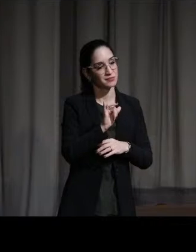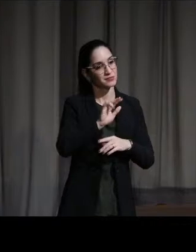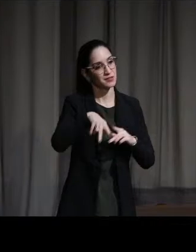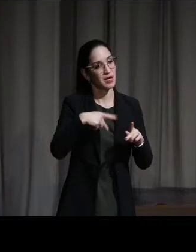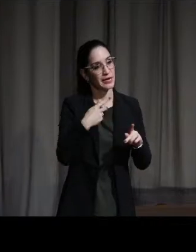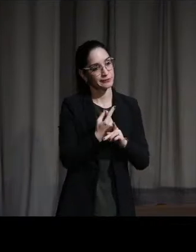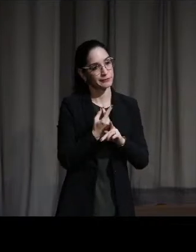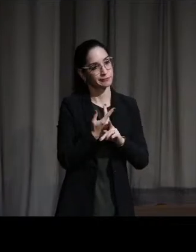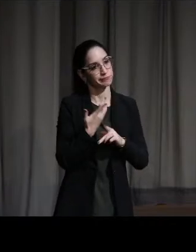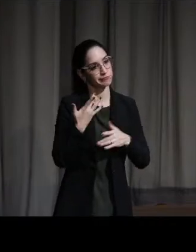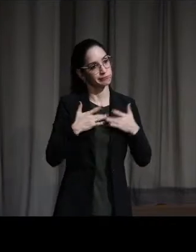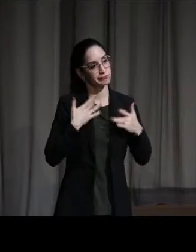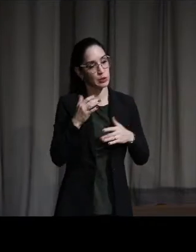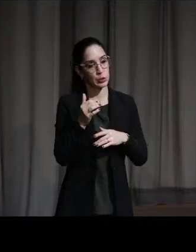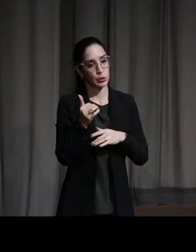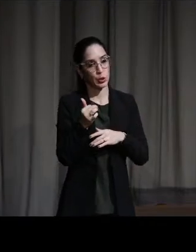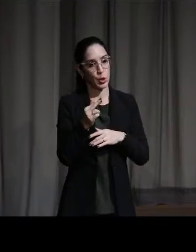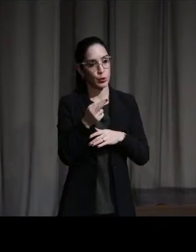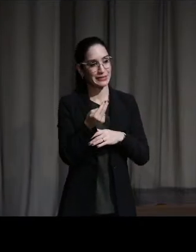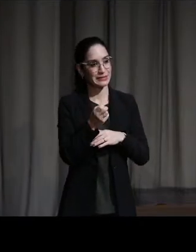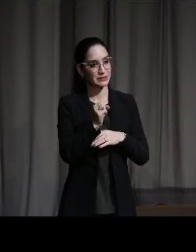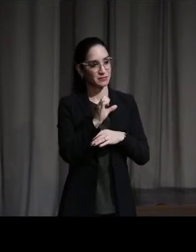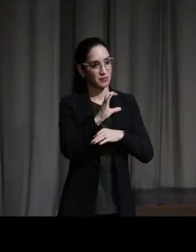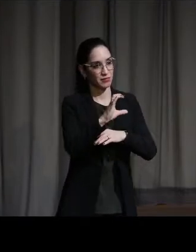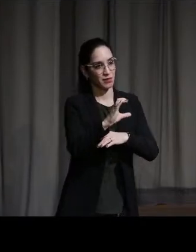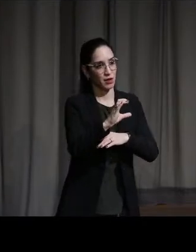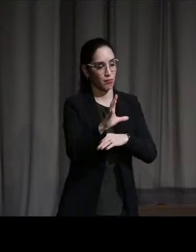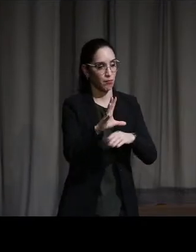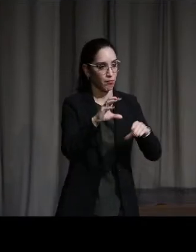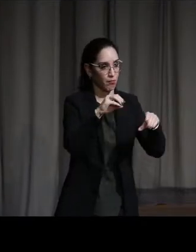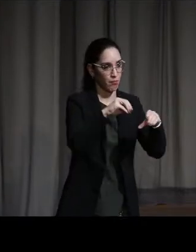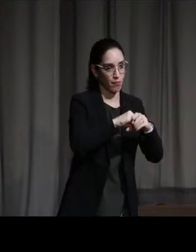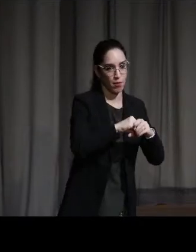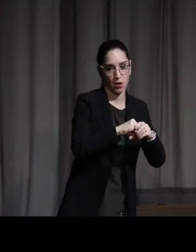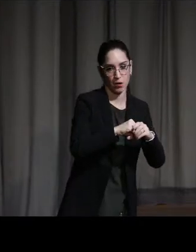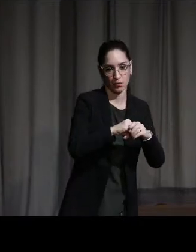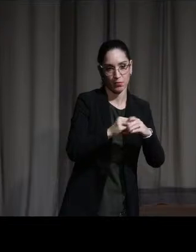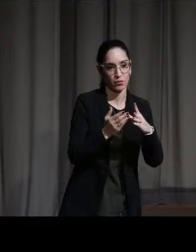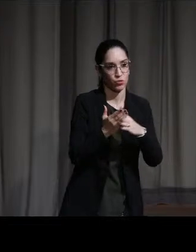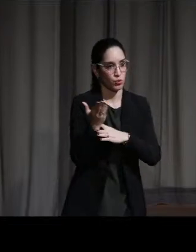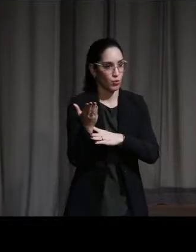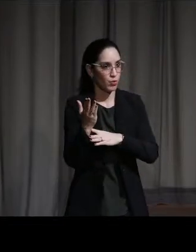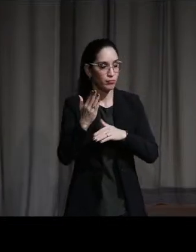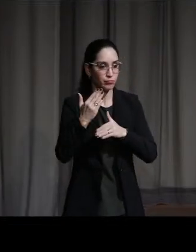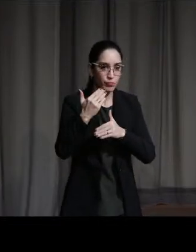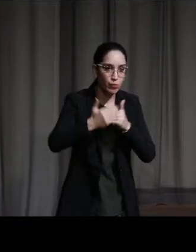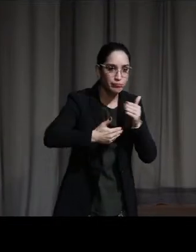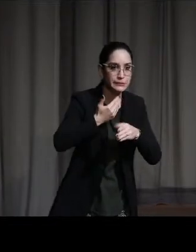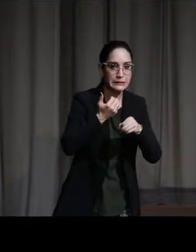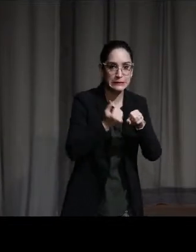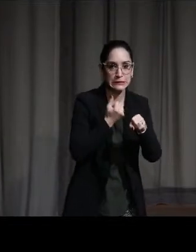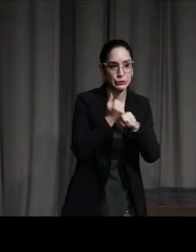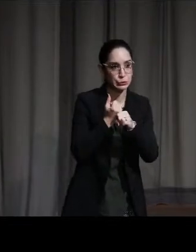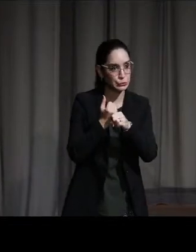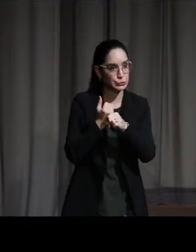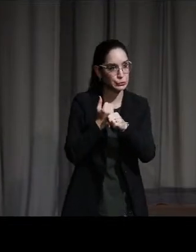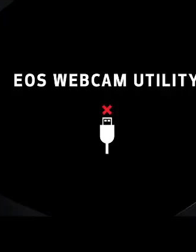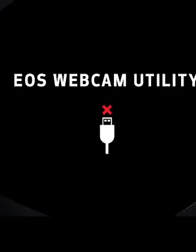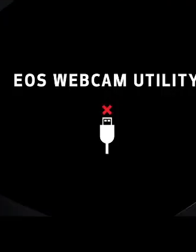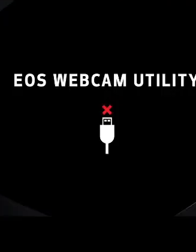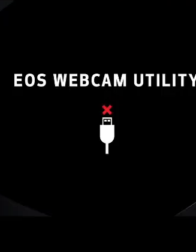aesthetic subset that weaves through every period. So to me, it's not